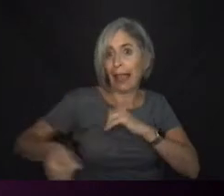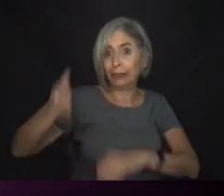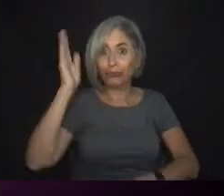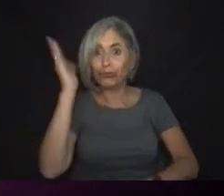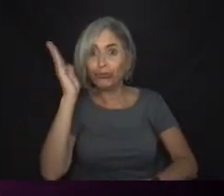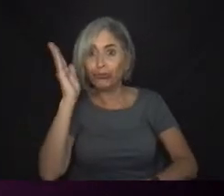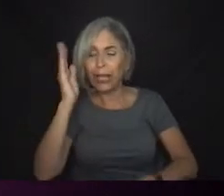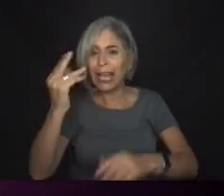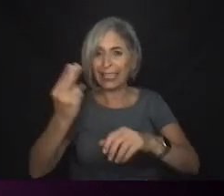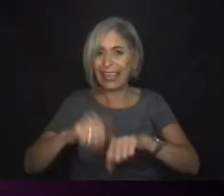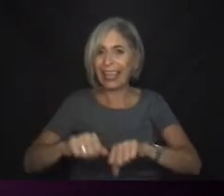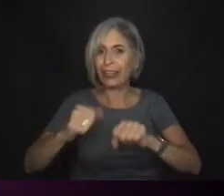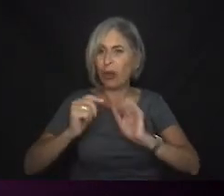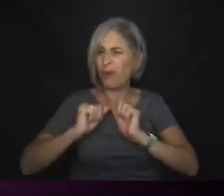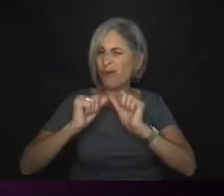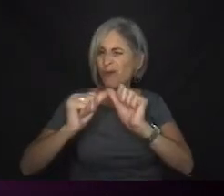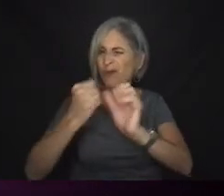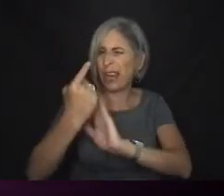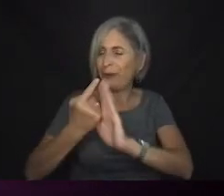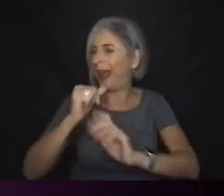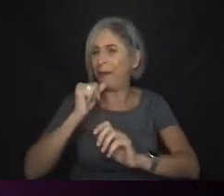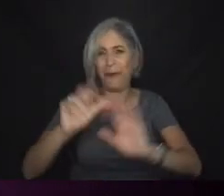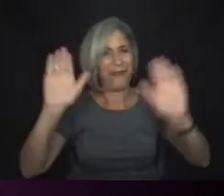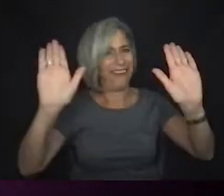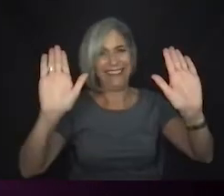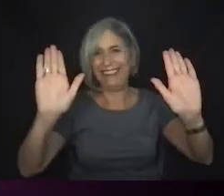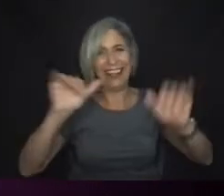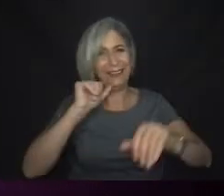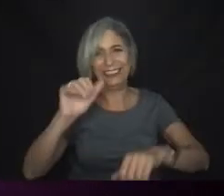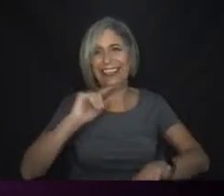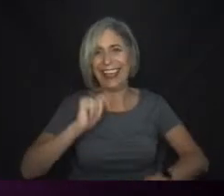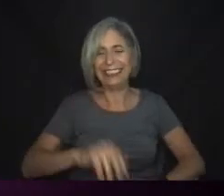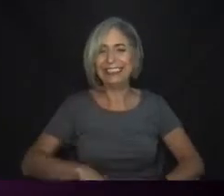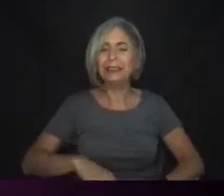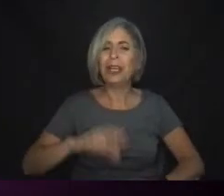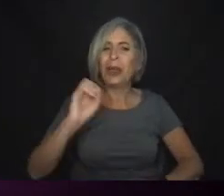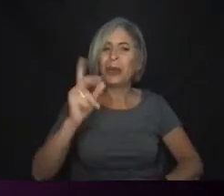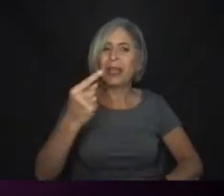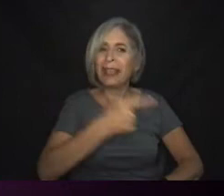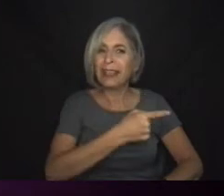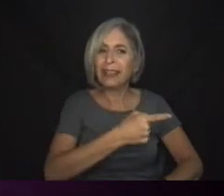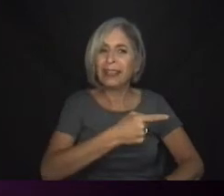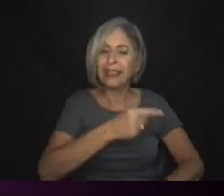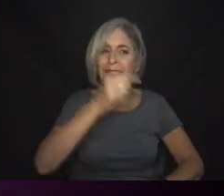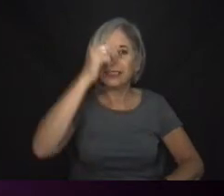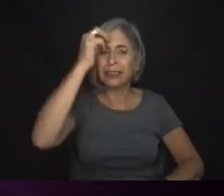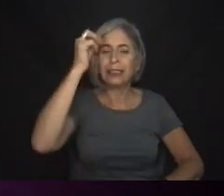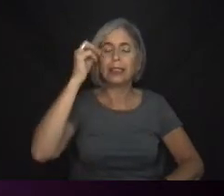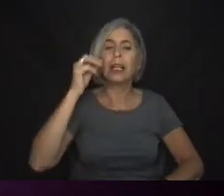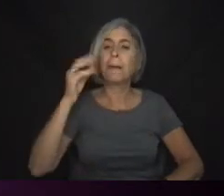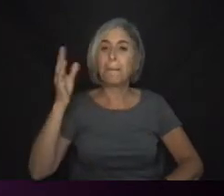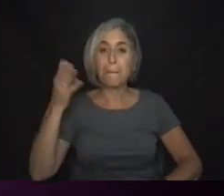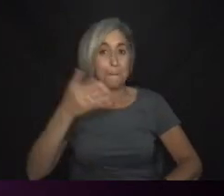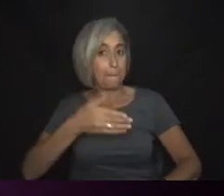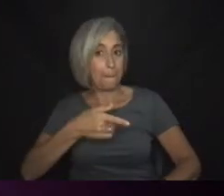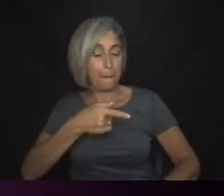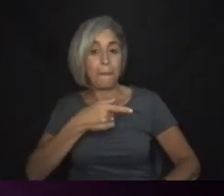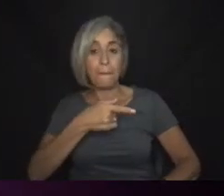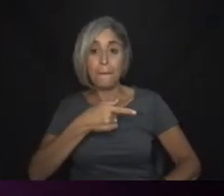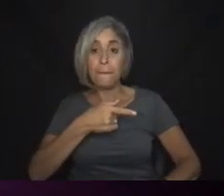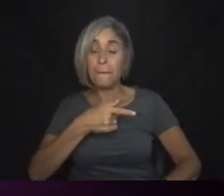could go an hour, you still have to be here. Okay, I won't. There's a big clock here, so I know exactly what to ignore. Anyway,